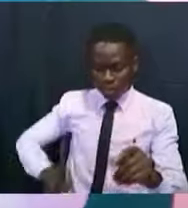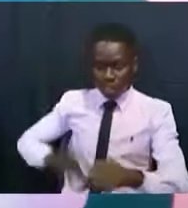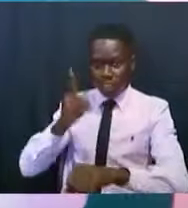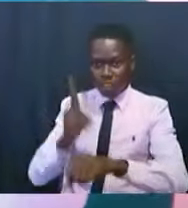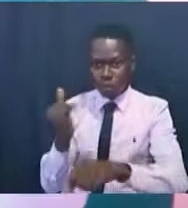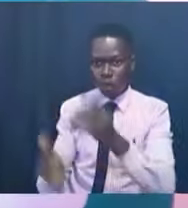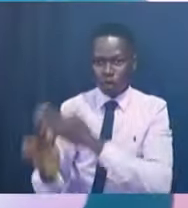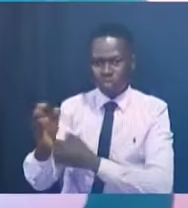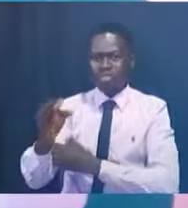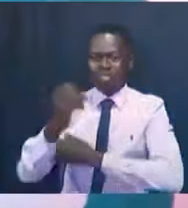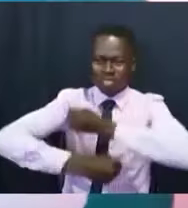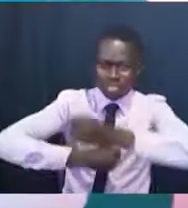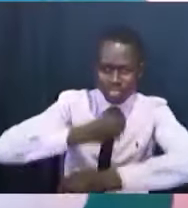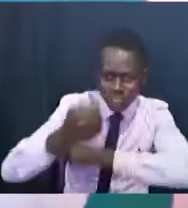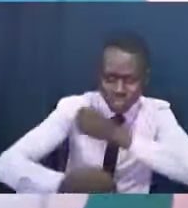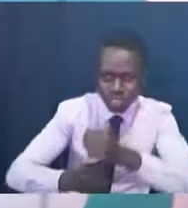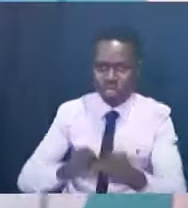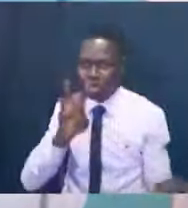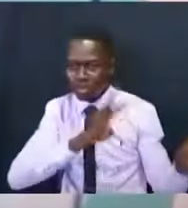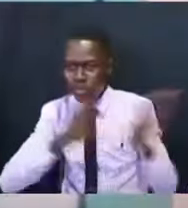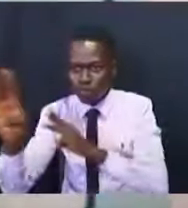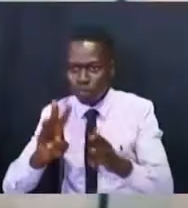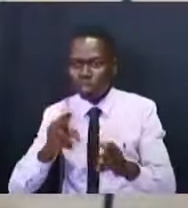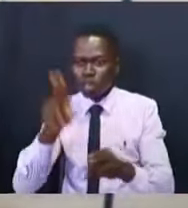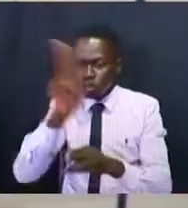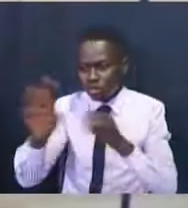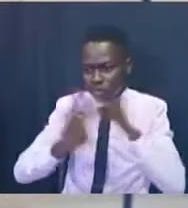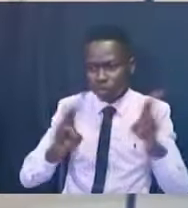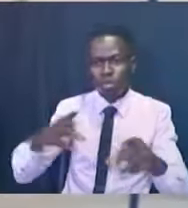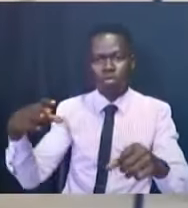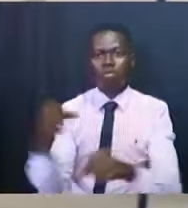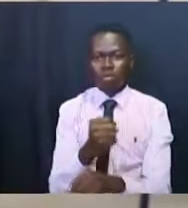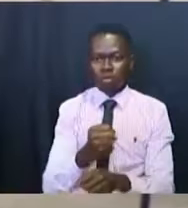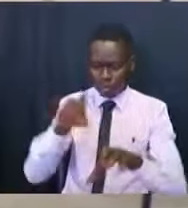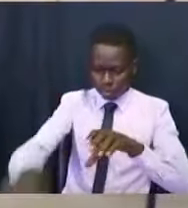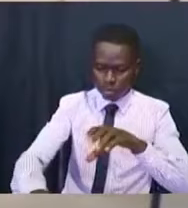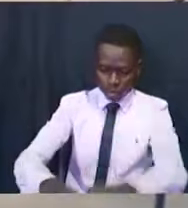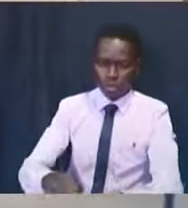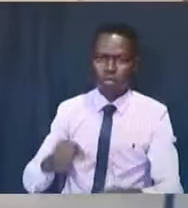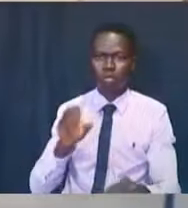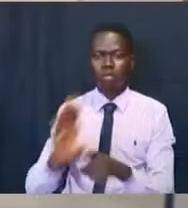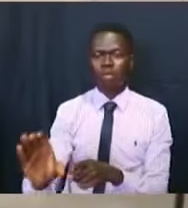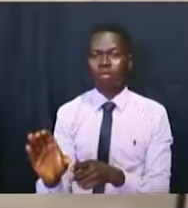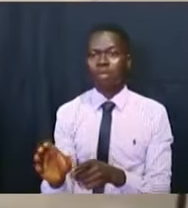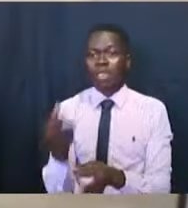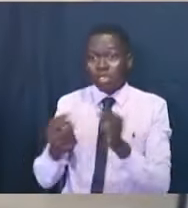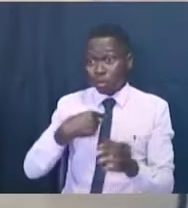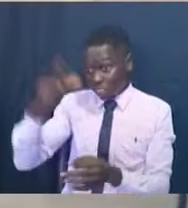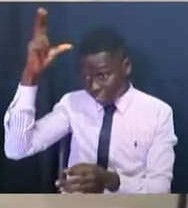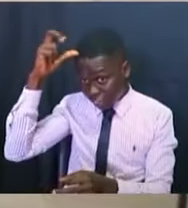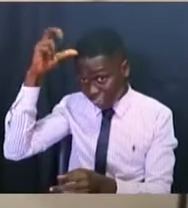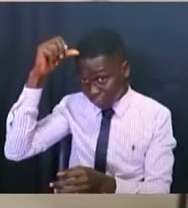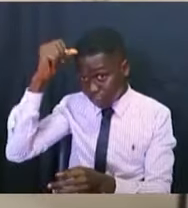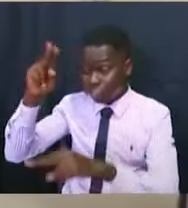suffering violence. And it will take the violent to take it by force. In fact, if I were the devil, I will not sit down for the kingdom